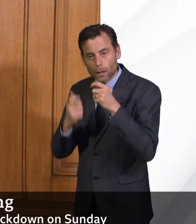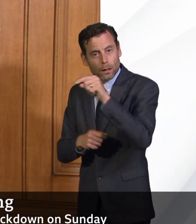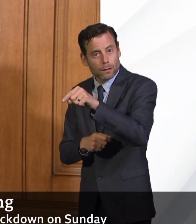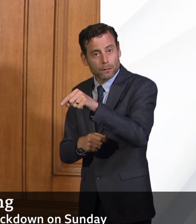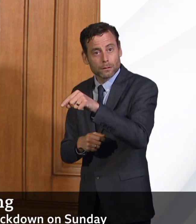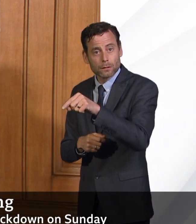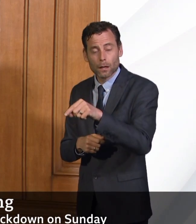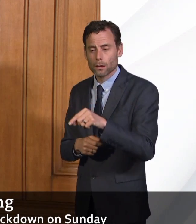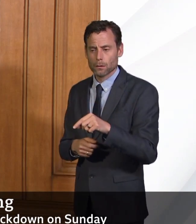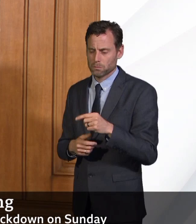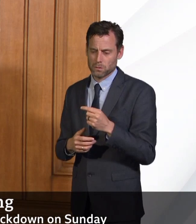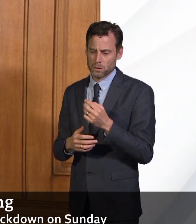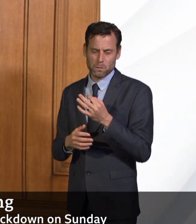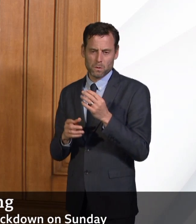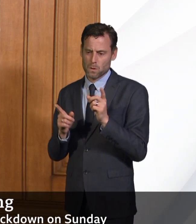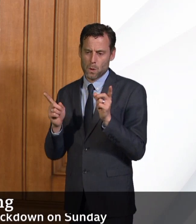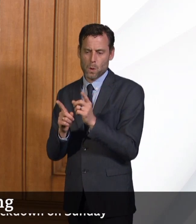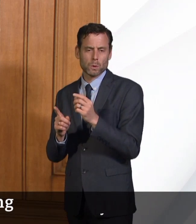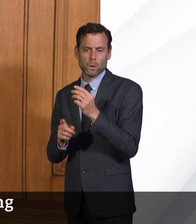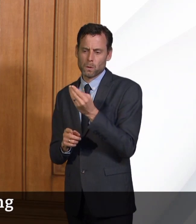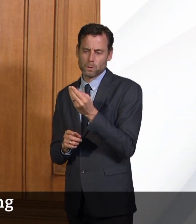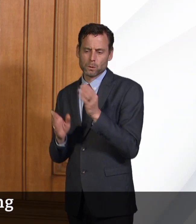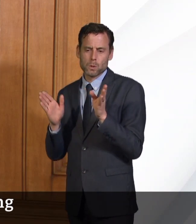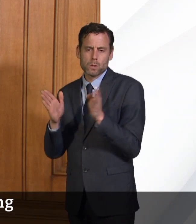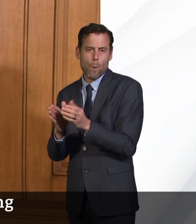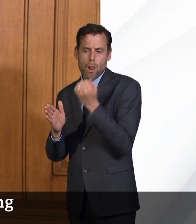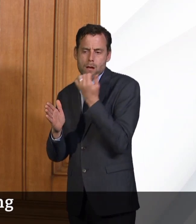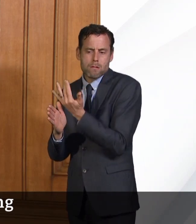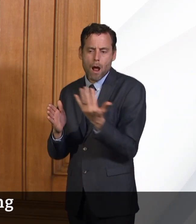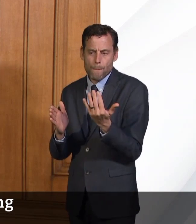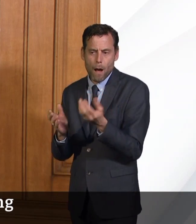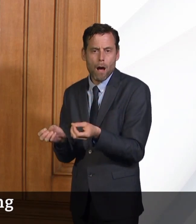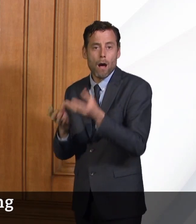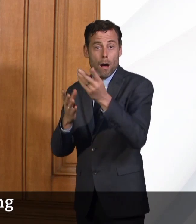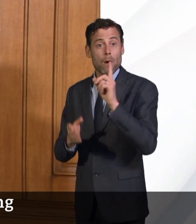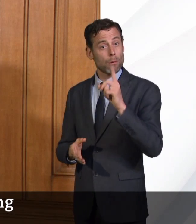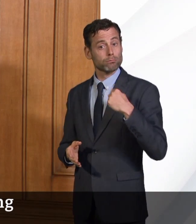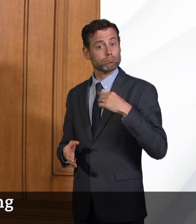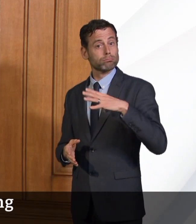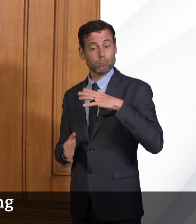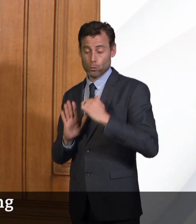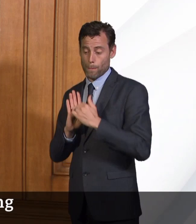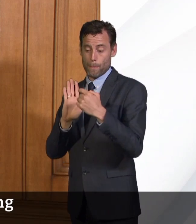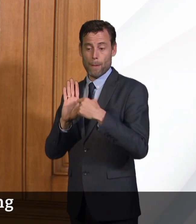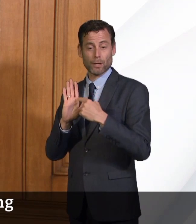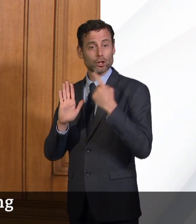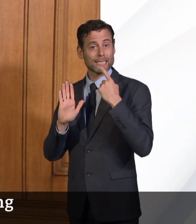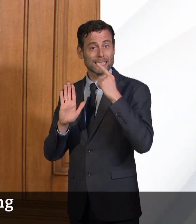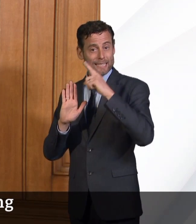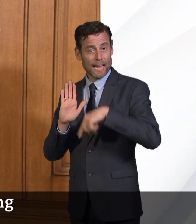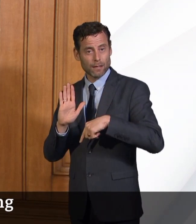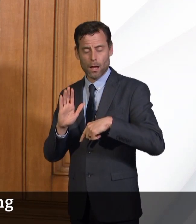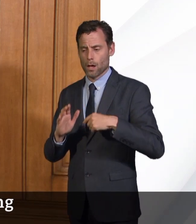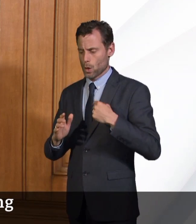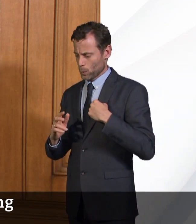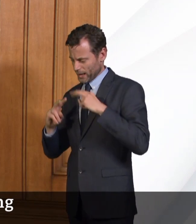hospitals. It is a small number, but they are being transferred. And yes, I can commit that we will publish that data. We've been looking at how we